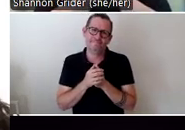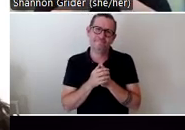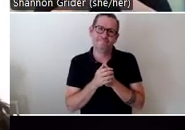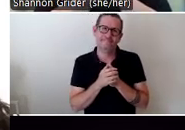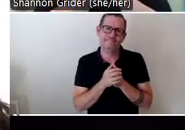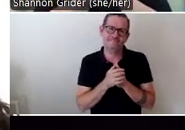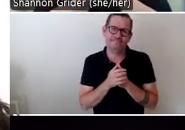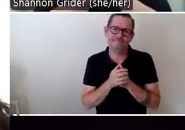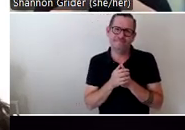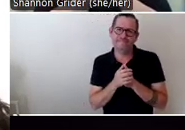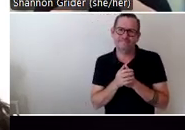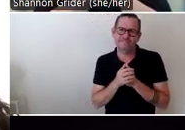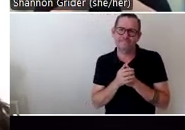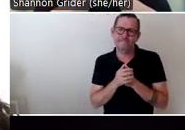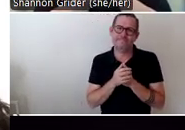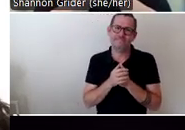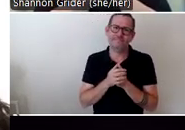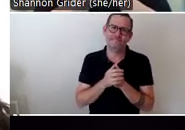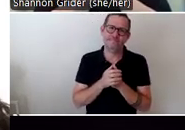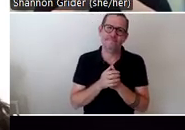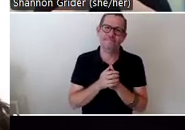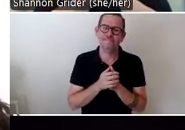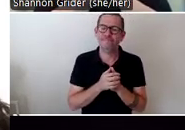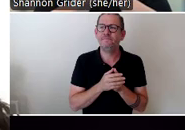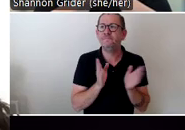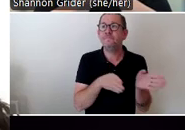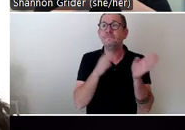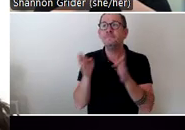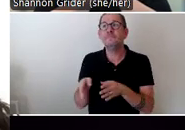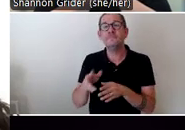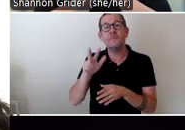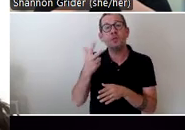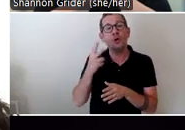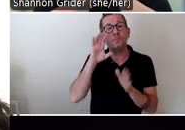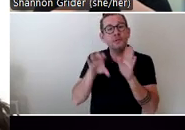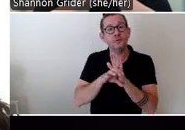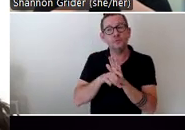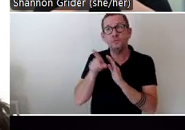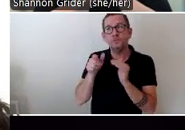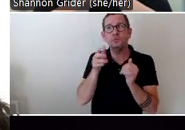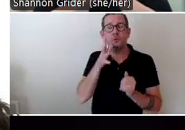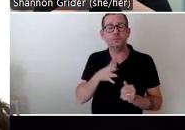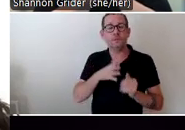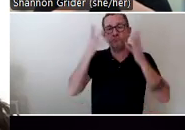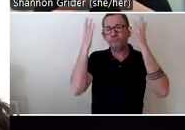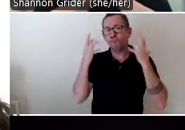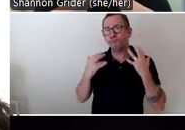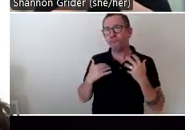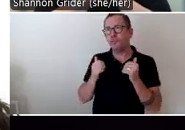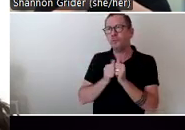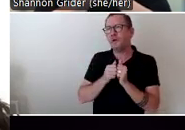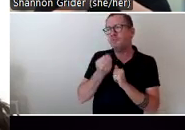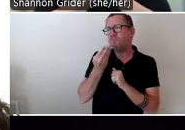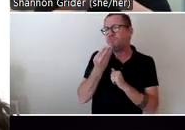going to make it very difficult to be able to read. Mm-hmm. The third one on the top row,